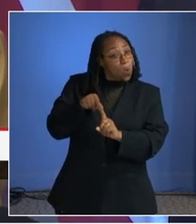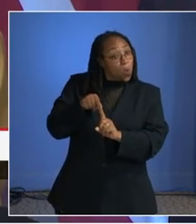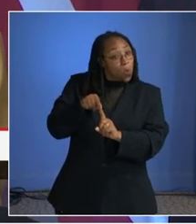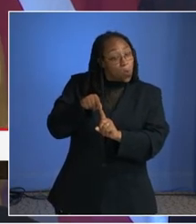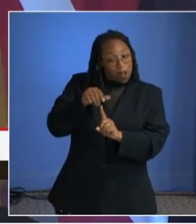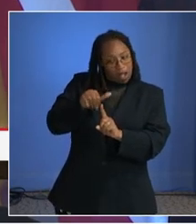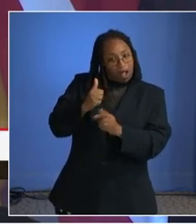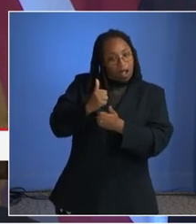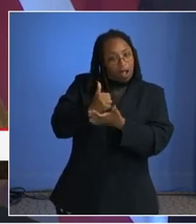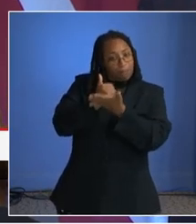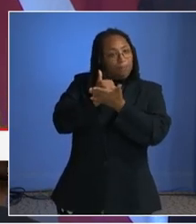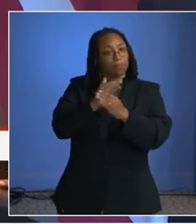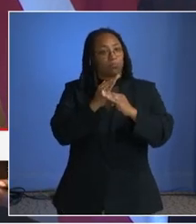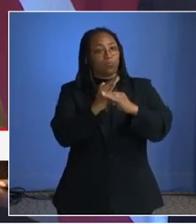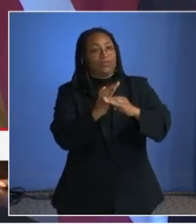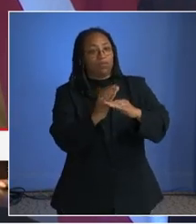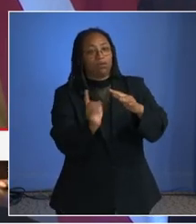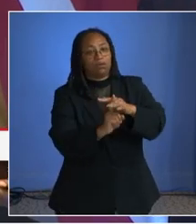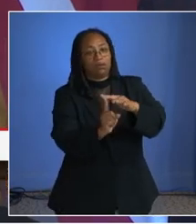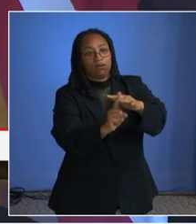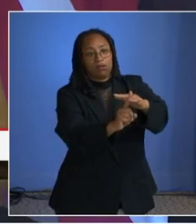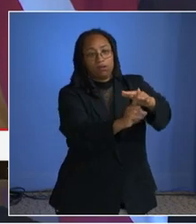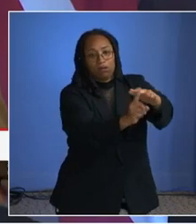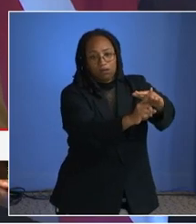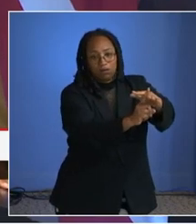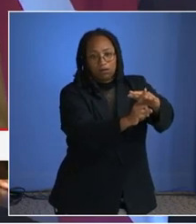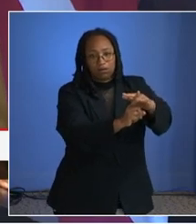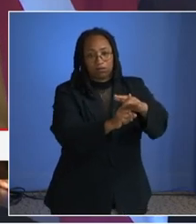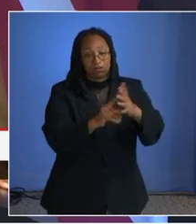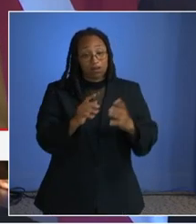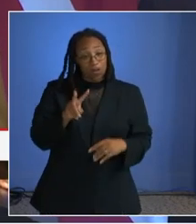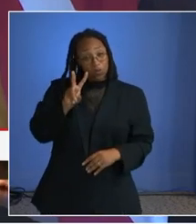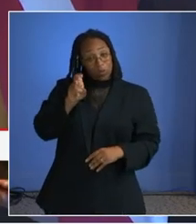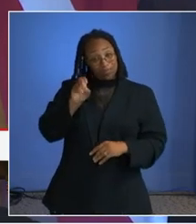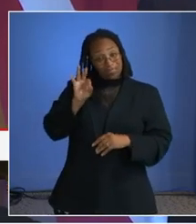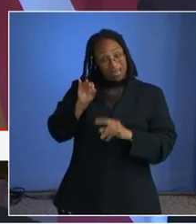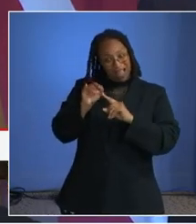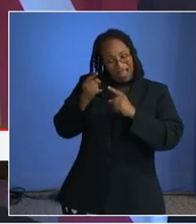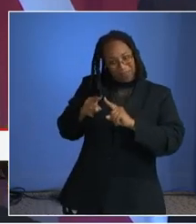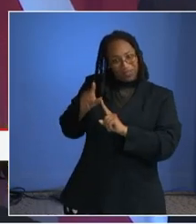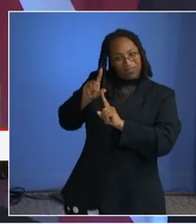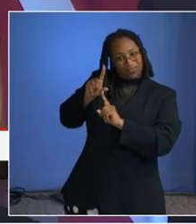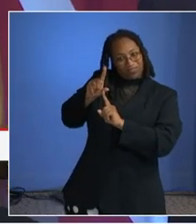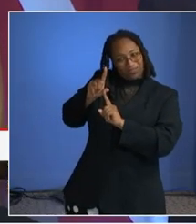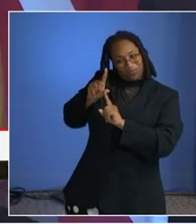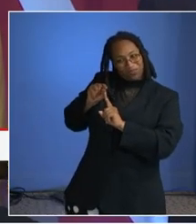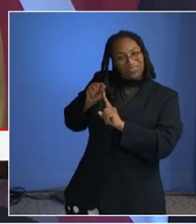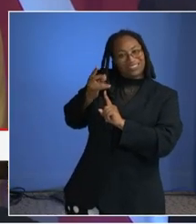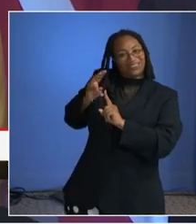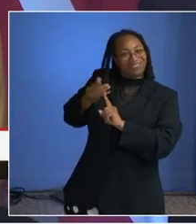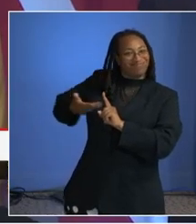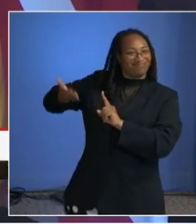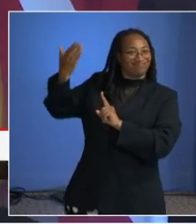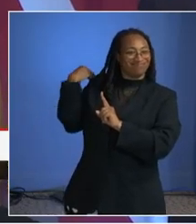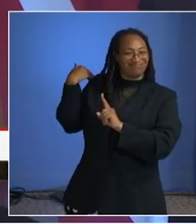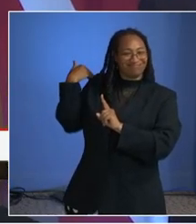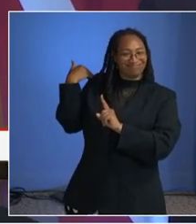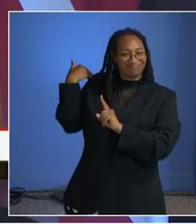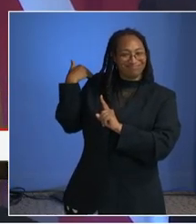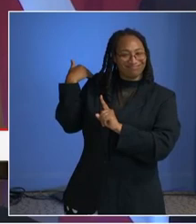just spit out, over 34,000 employees over 5 years. We don't want any,